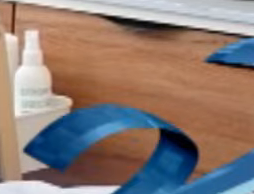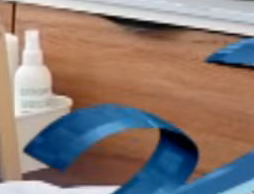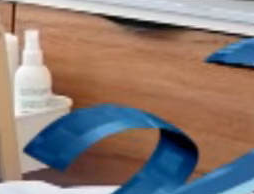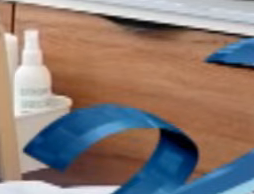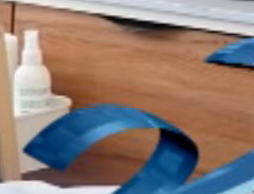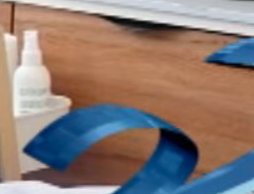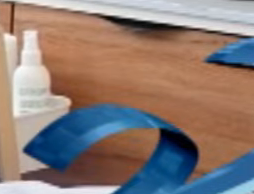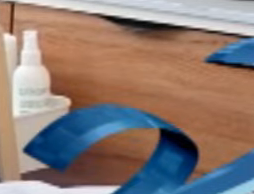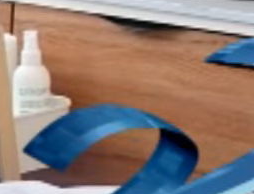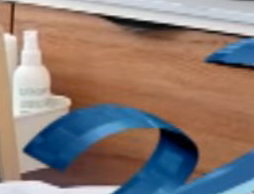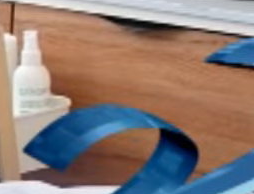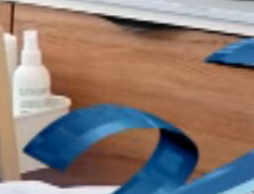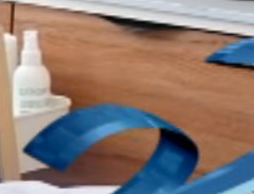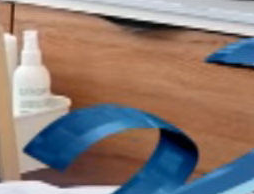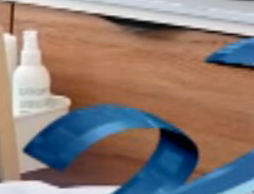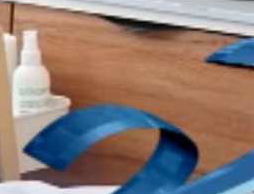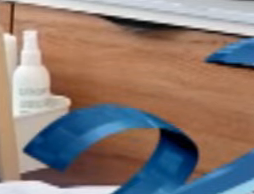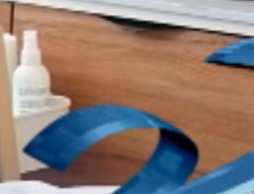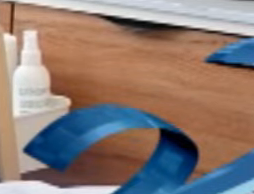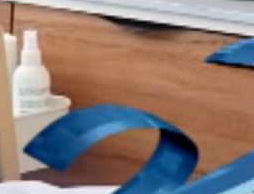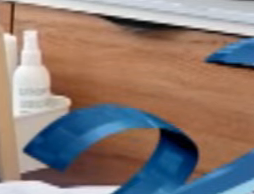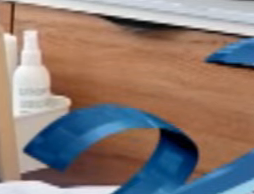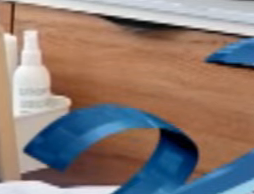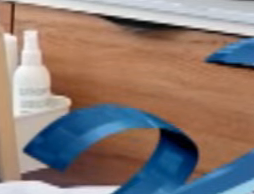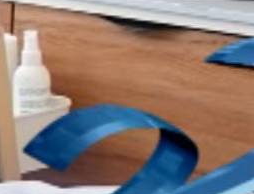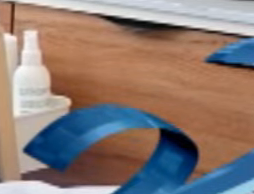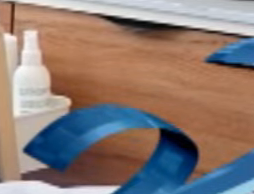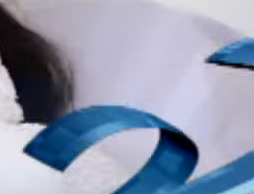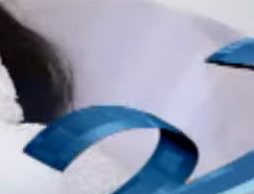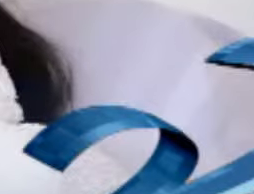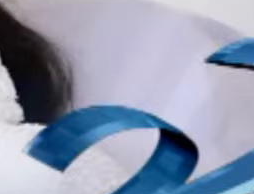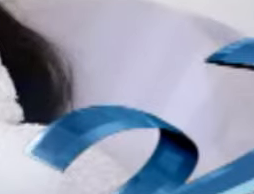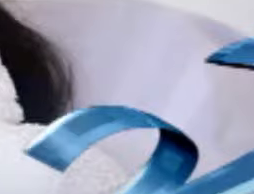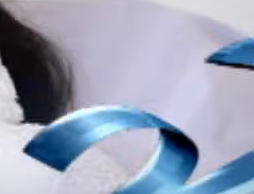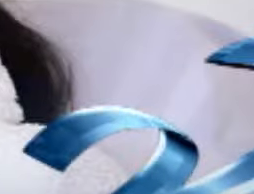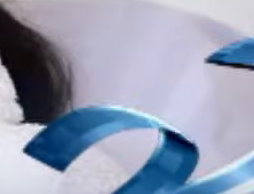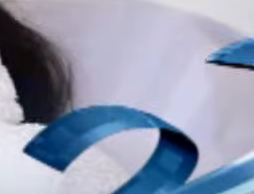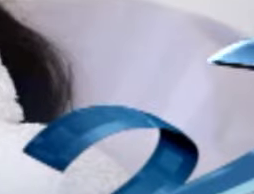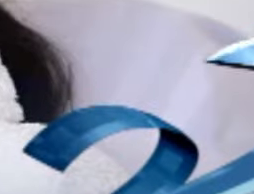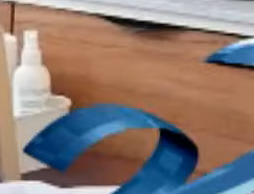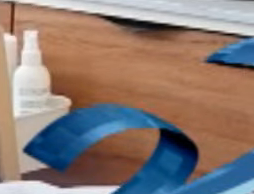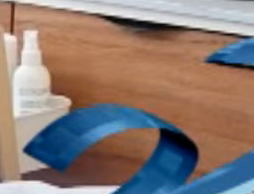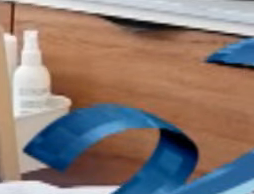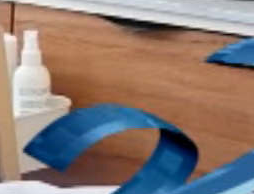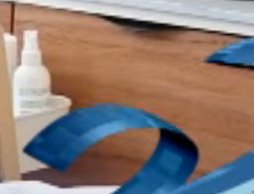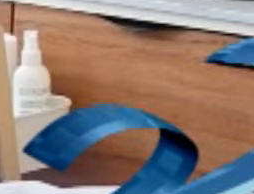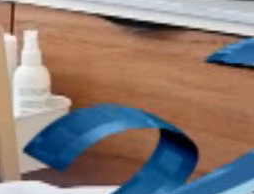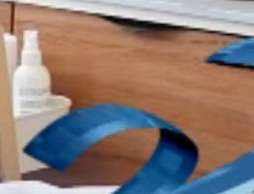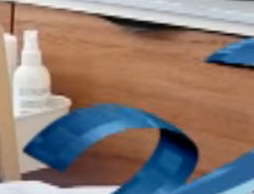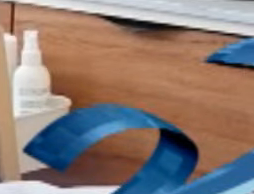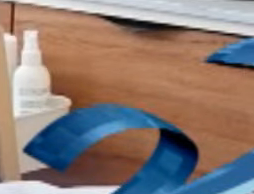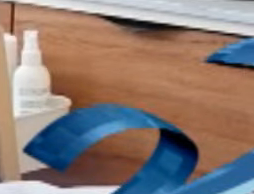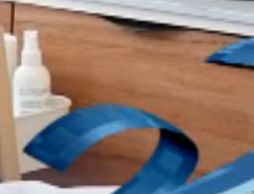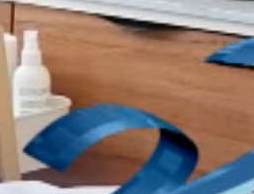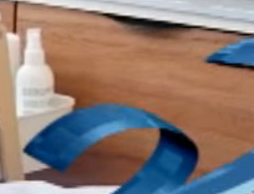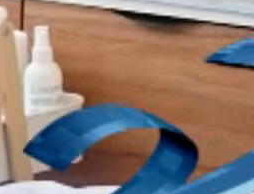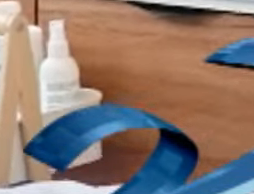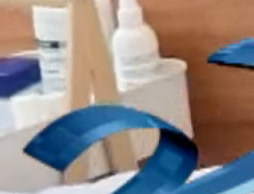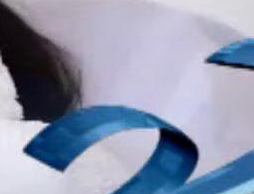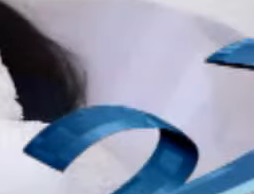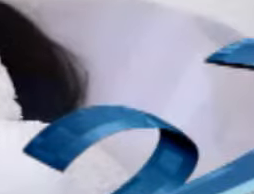able to treat that before it gets worse. Right. And then also imagine of a scenario where when you wear maybe closed shoes, they even smell